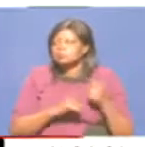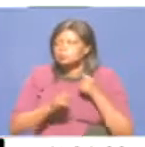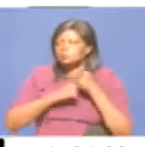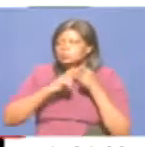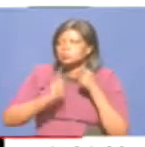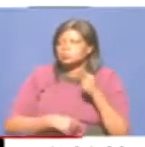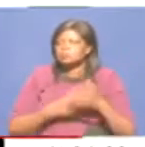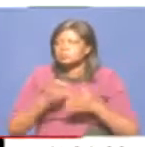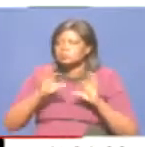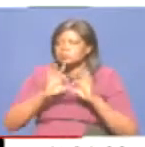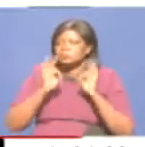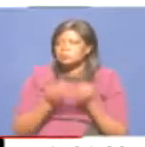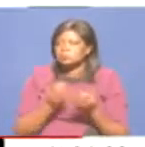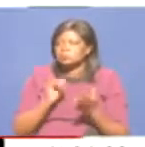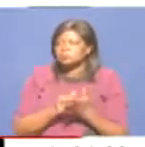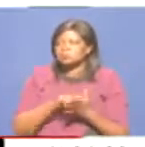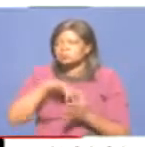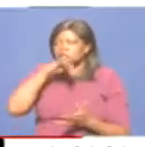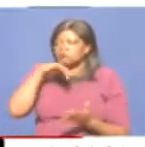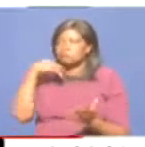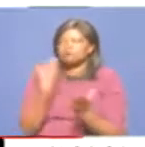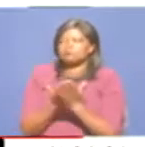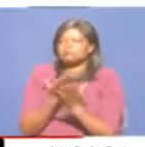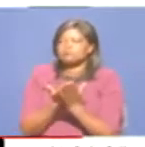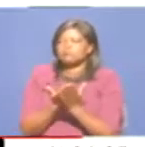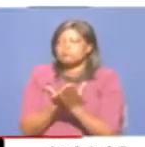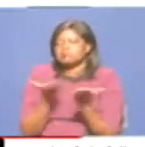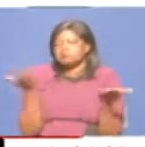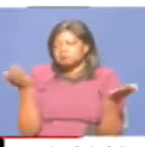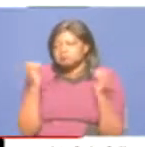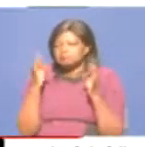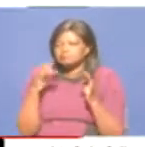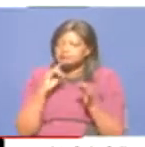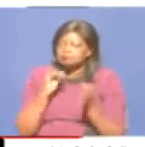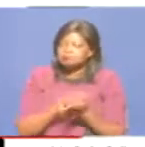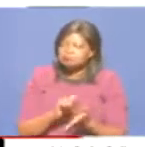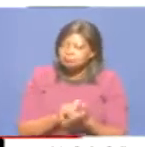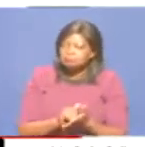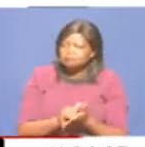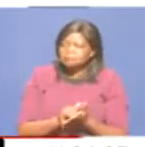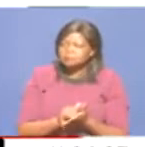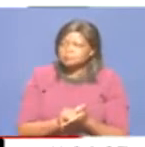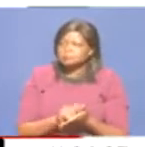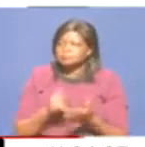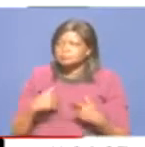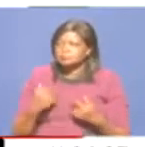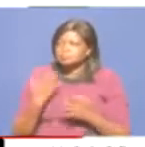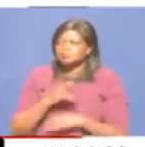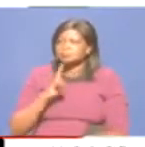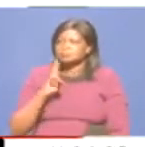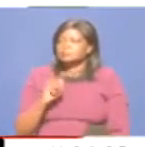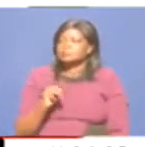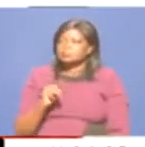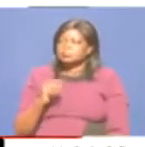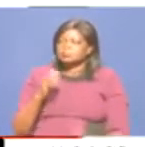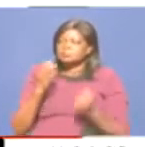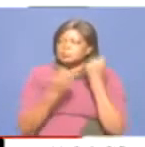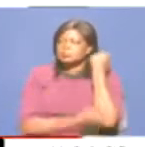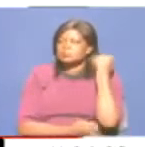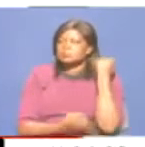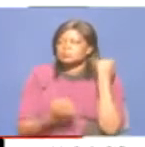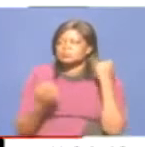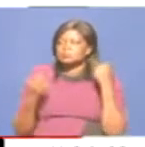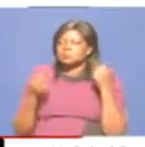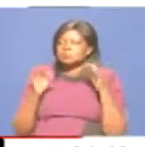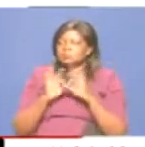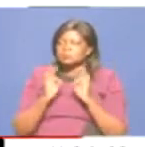Odinga is proposing. 6,000 per household. If you say that there are over 2 million most vulnerable households in this country